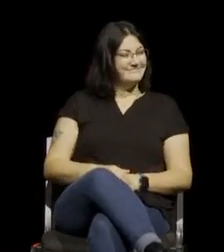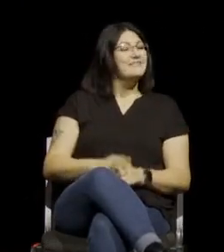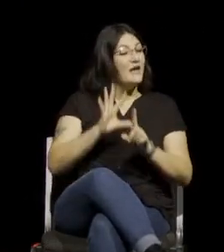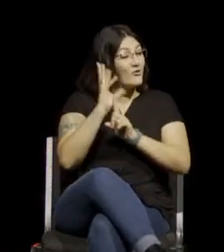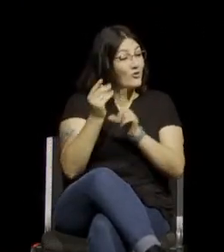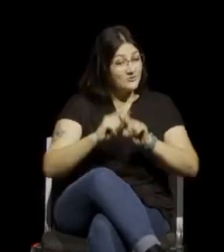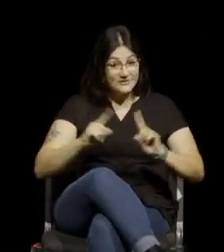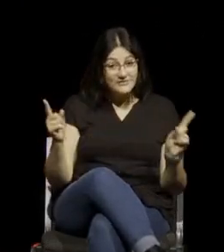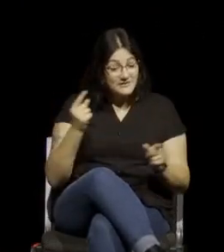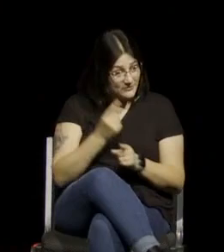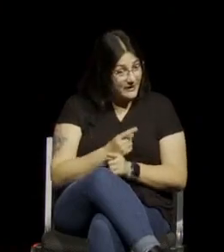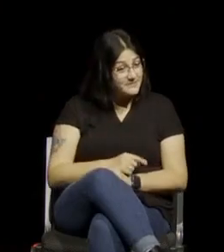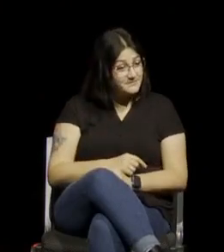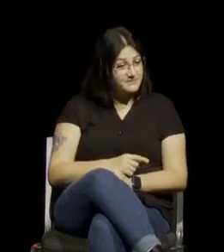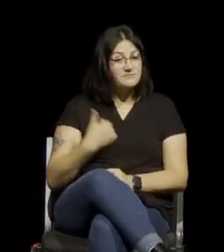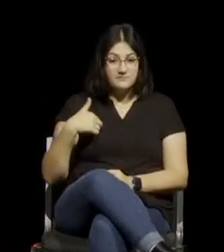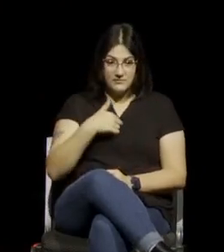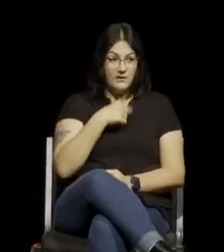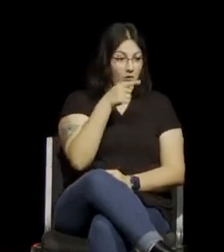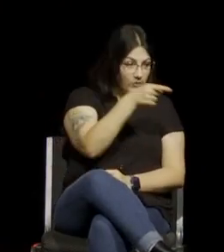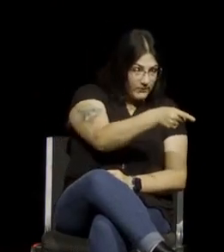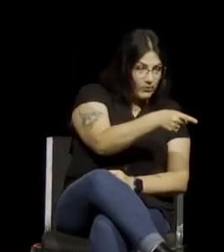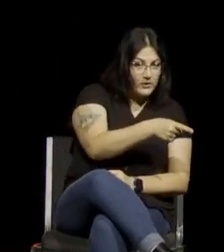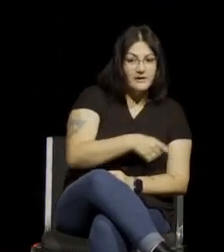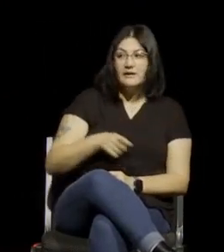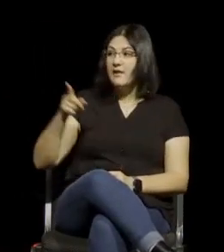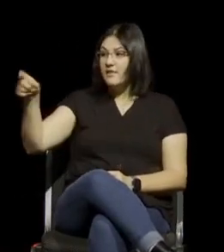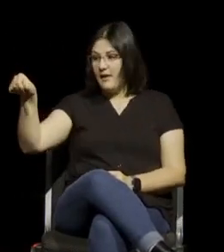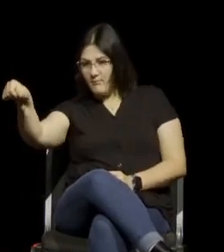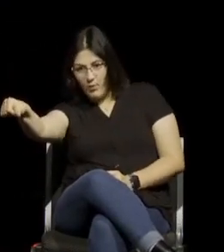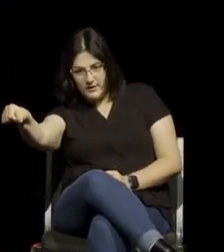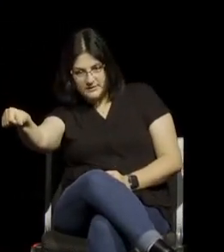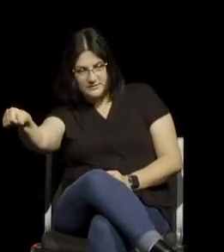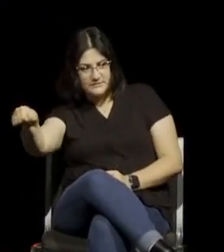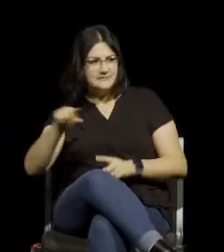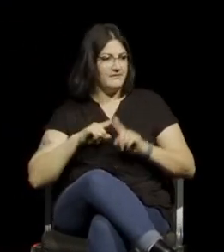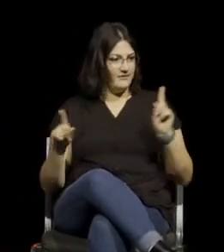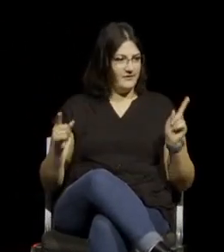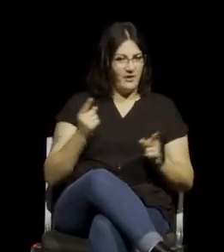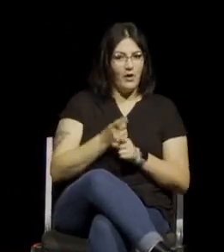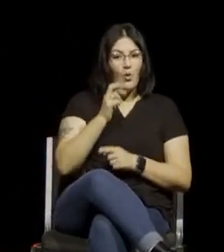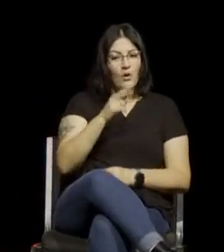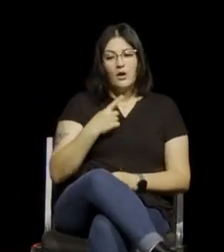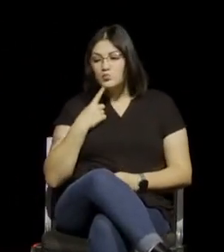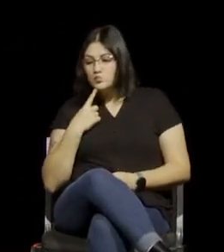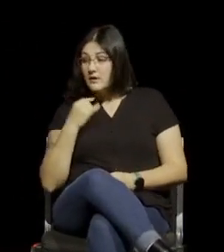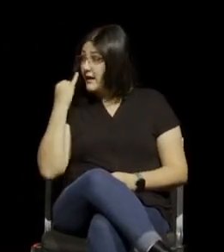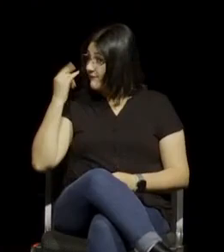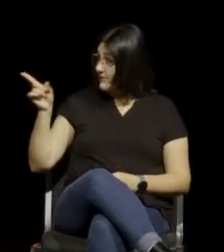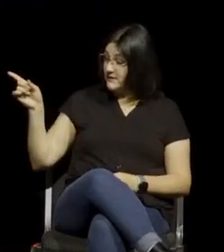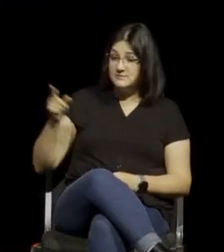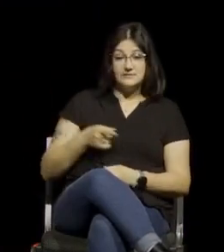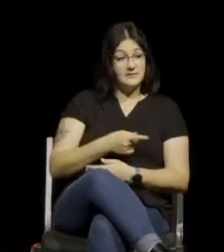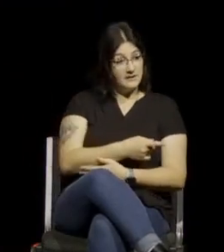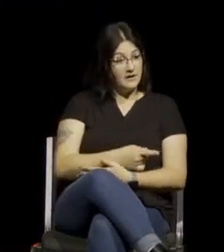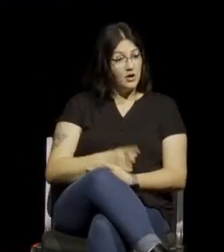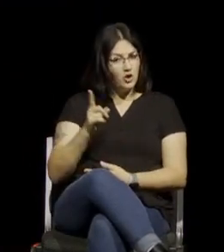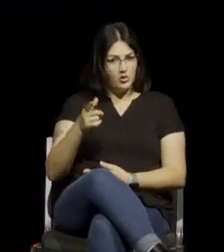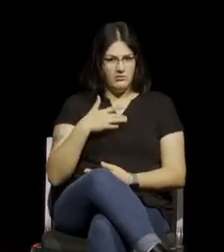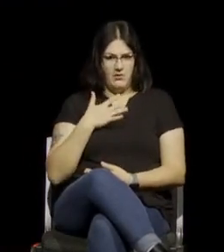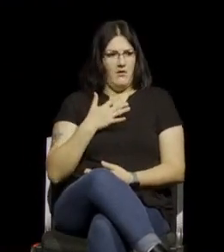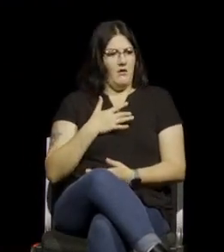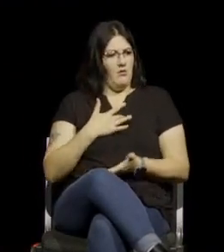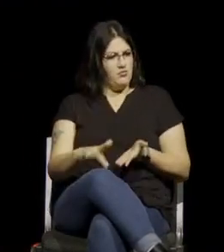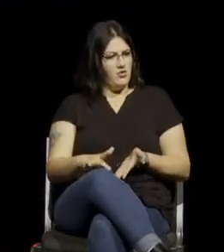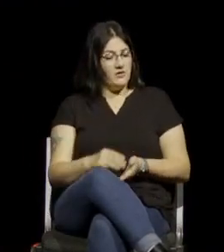Cultural differences. We point, they point. Very different. If you pointed this way, you would be considered